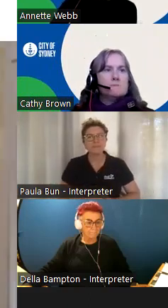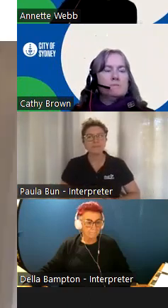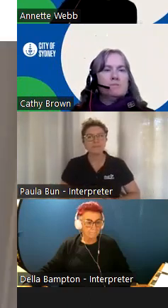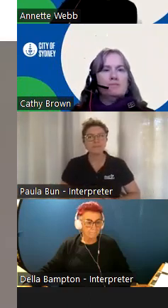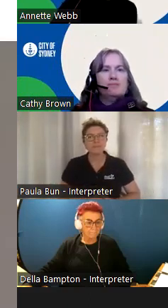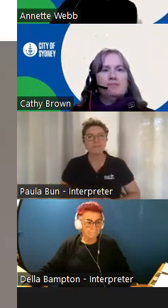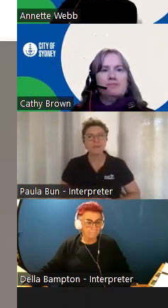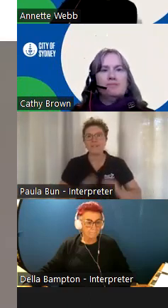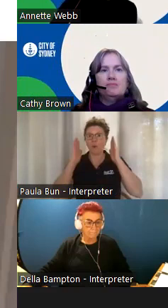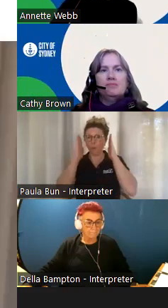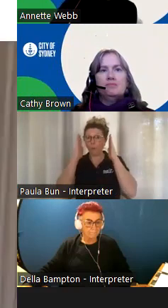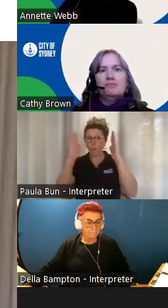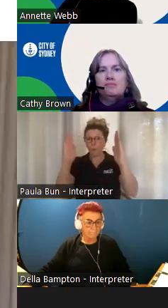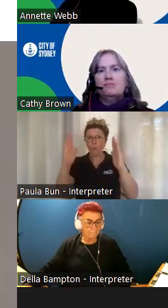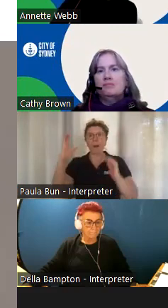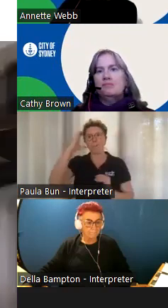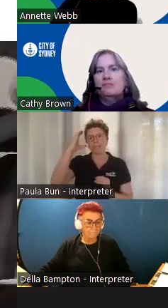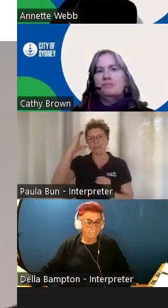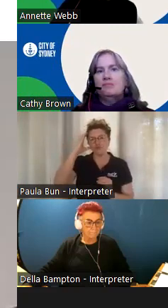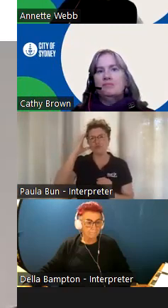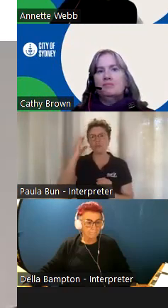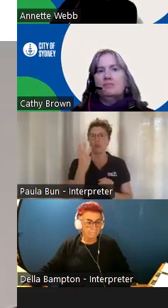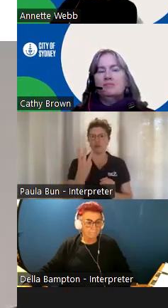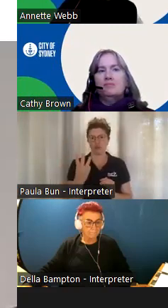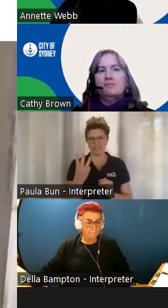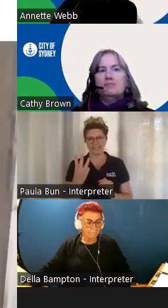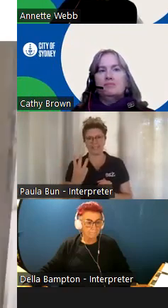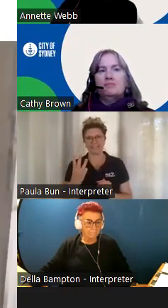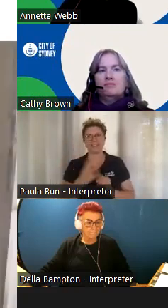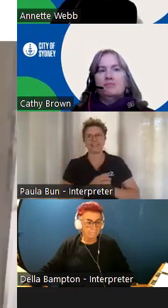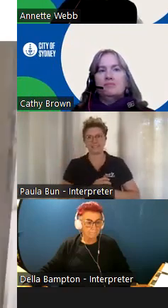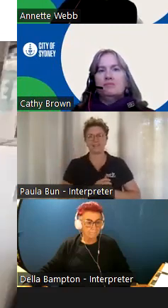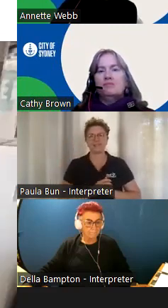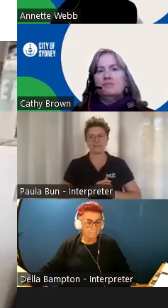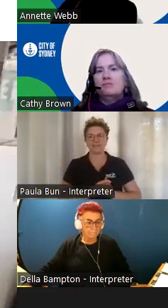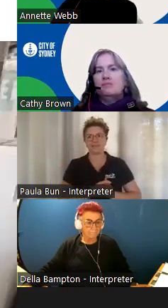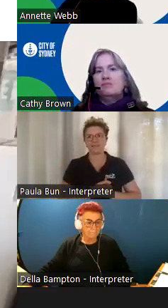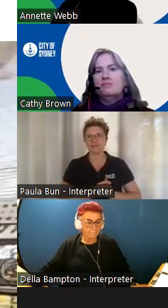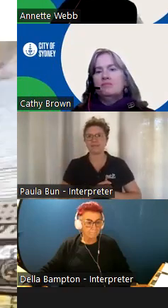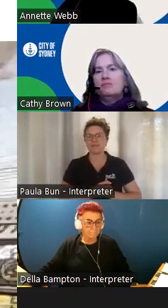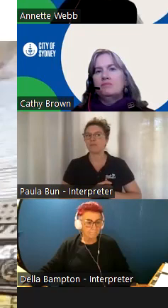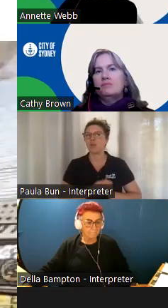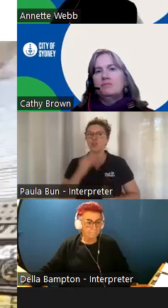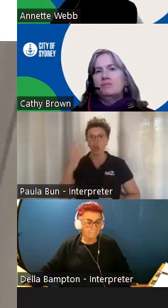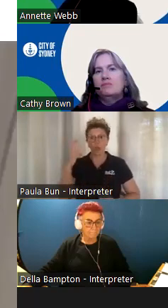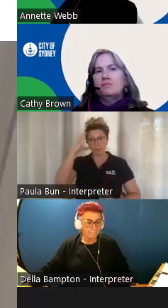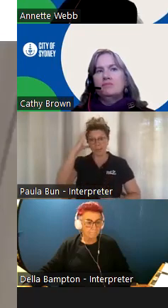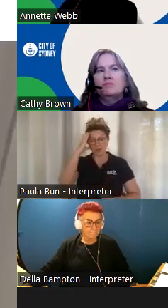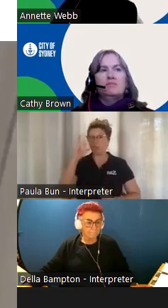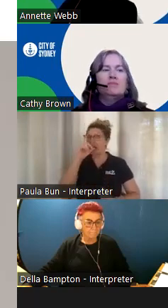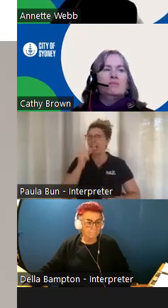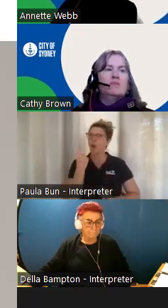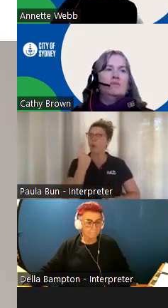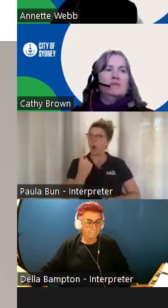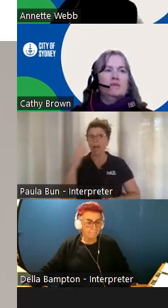are the three bedrooms. So I'm just going past one, the second one. This particular tenant used the second bedroom as a studio, and then there's a third